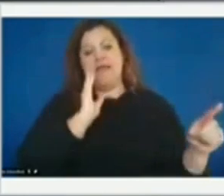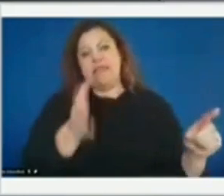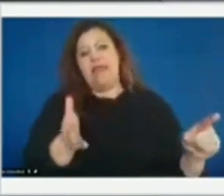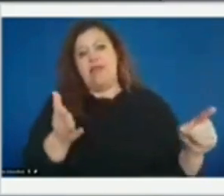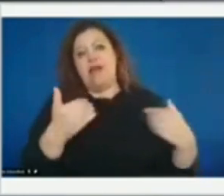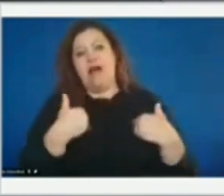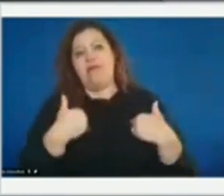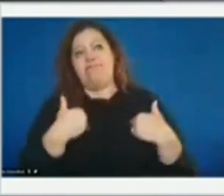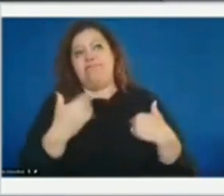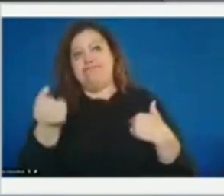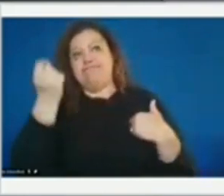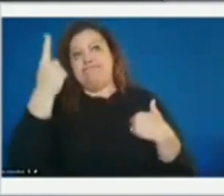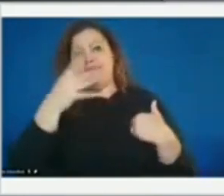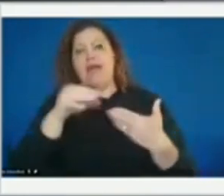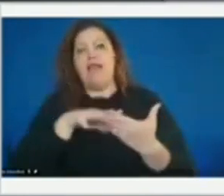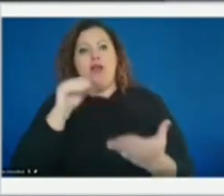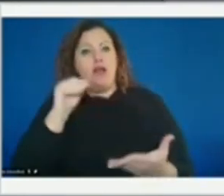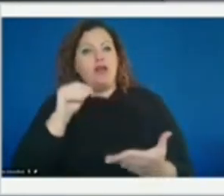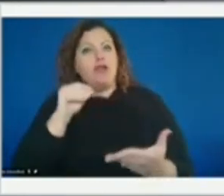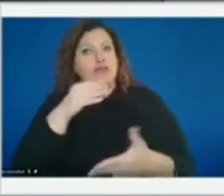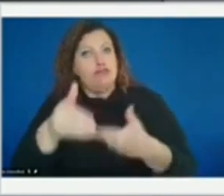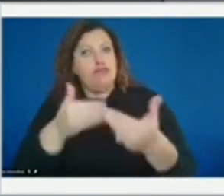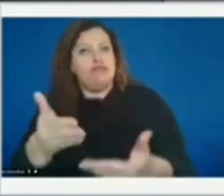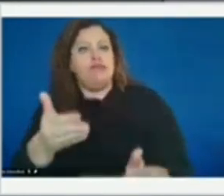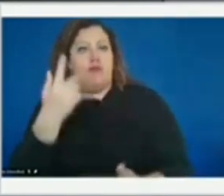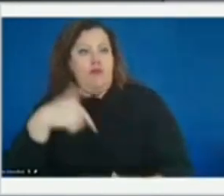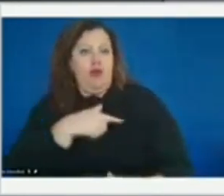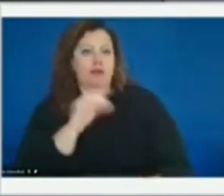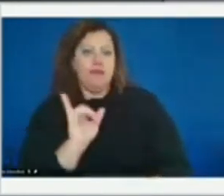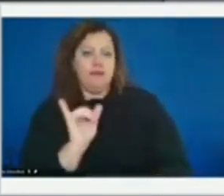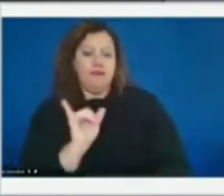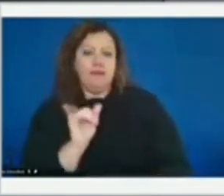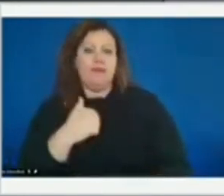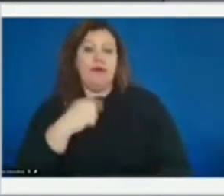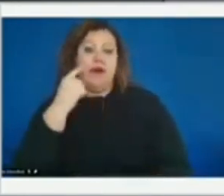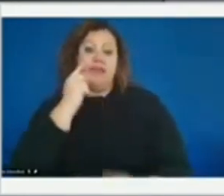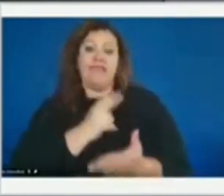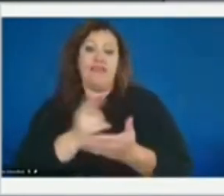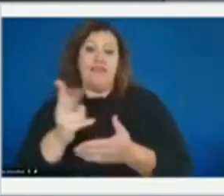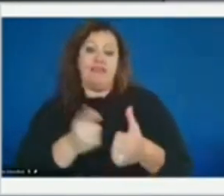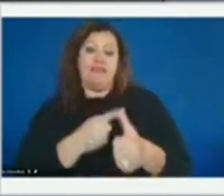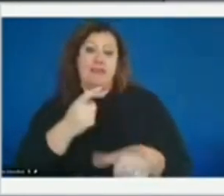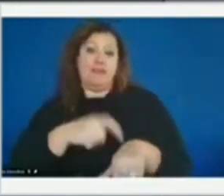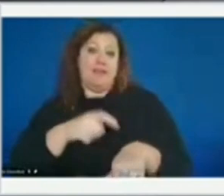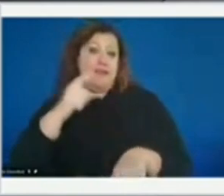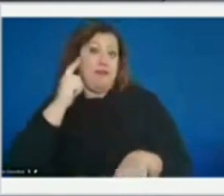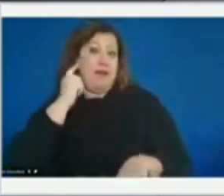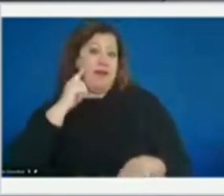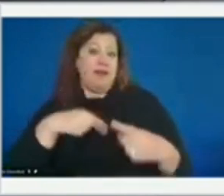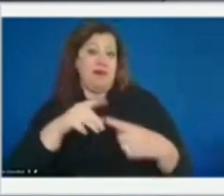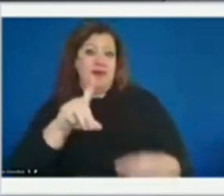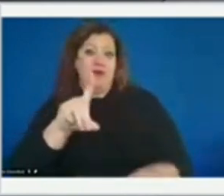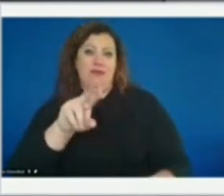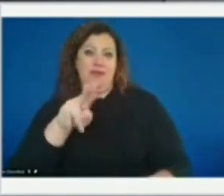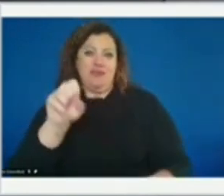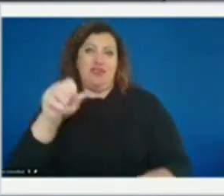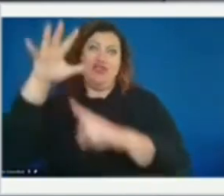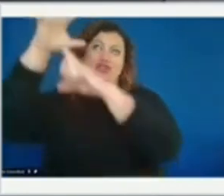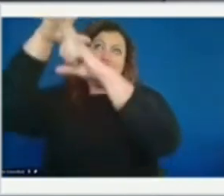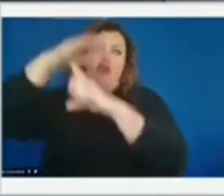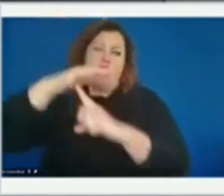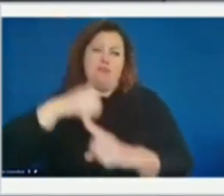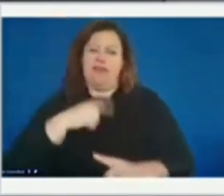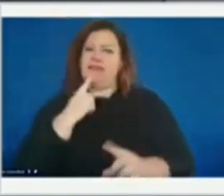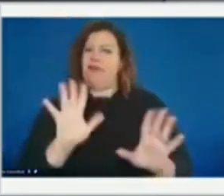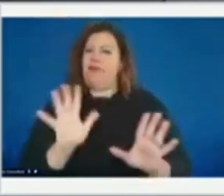understanding and learning curve for us here as well. I think, honestly, the first time I heard about drones, I was like, whoa, whoa, whoa, what is that, right? But then when you